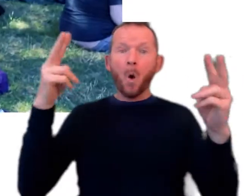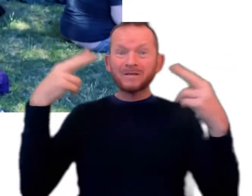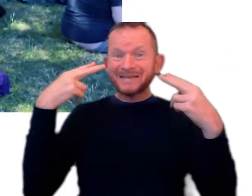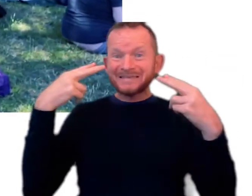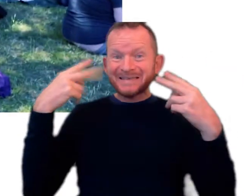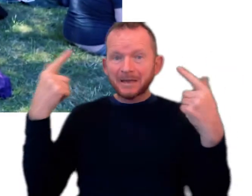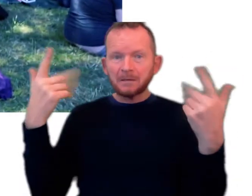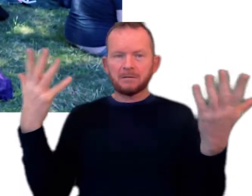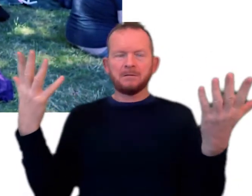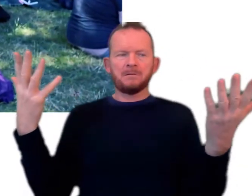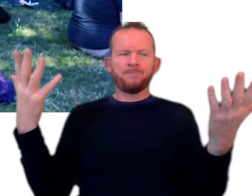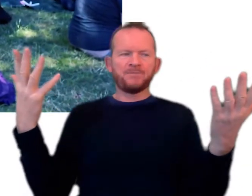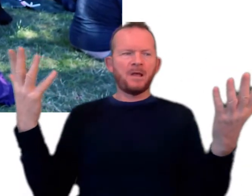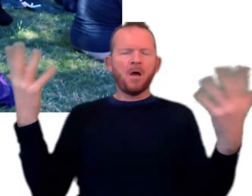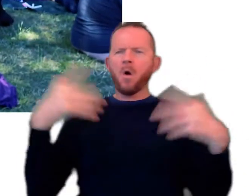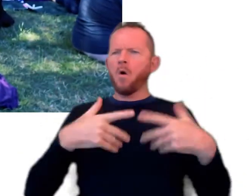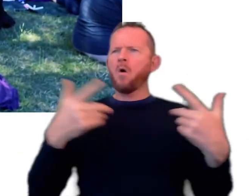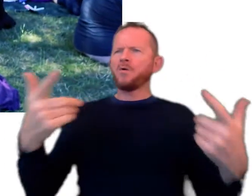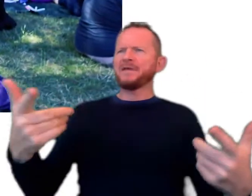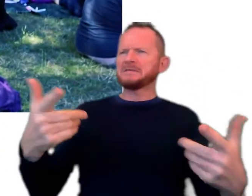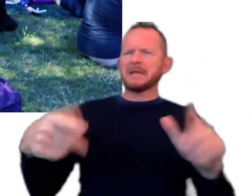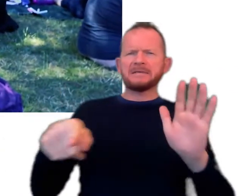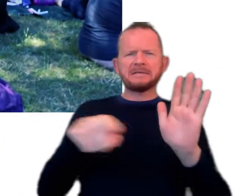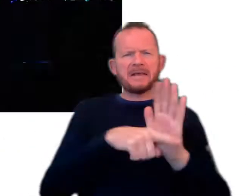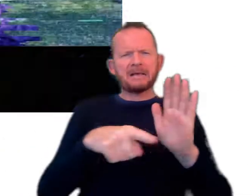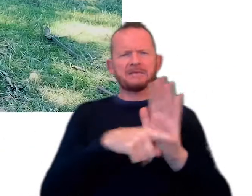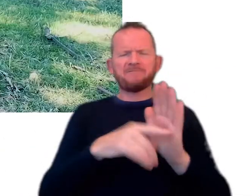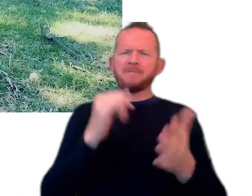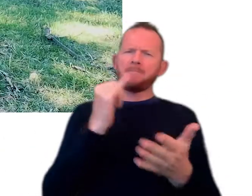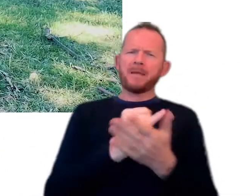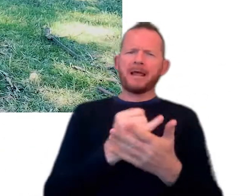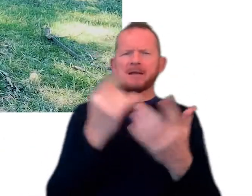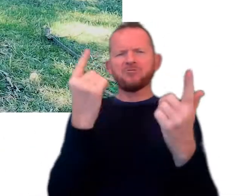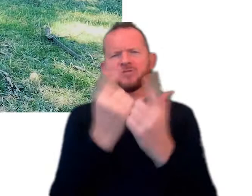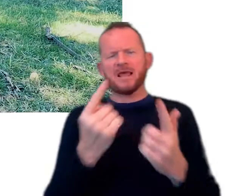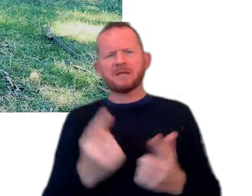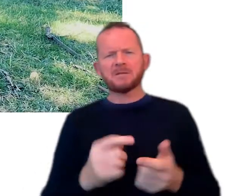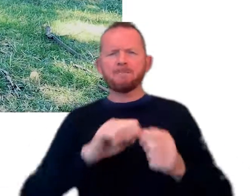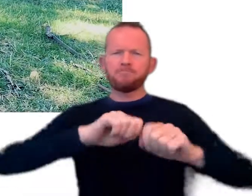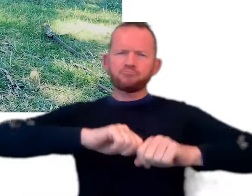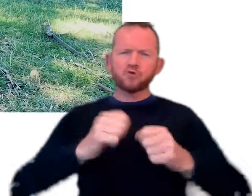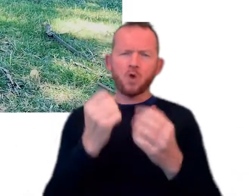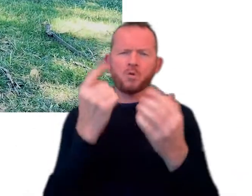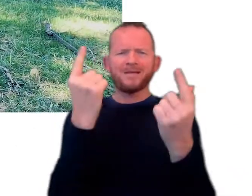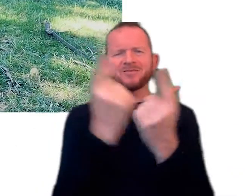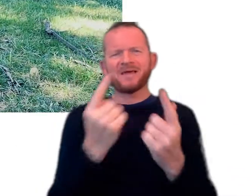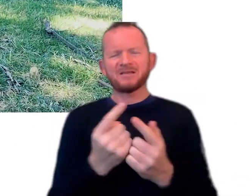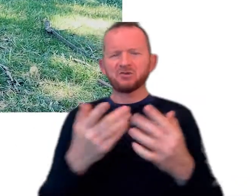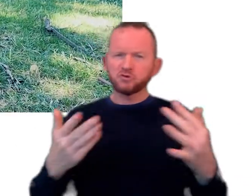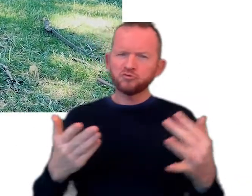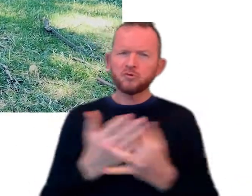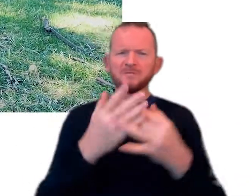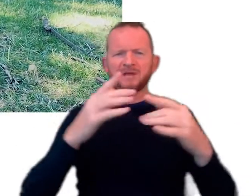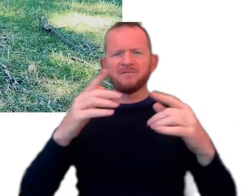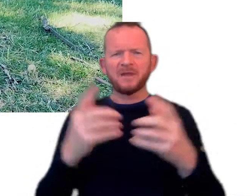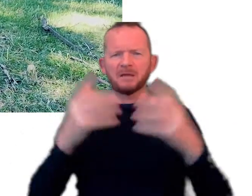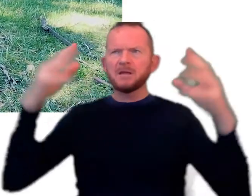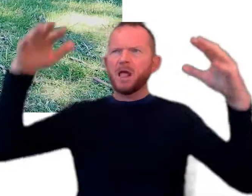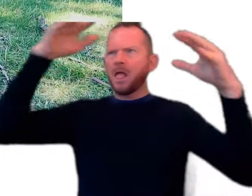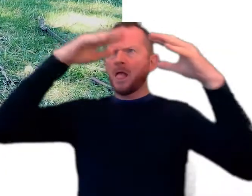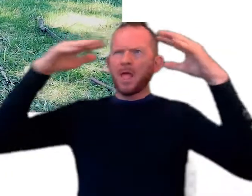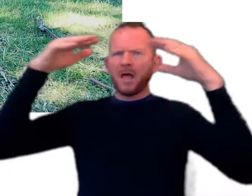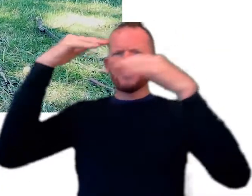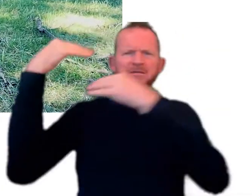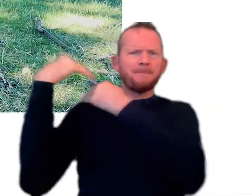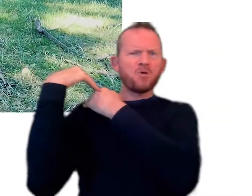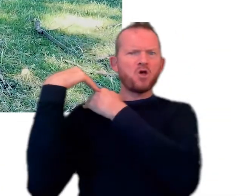was always framed as negative, bad things, broken things, disruptive things, always hanging over my head, this burden,